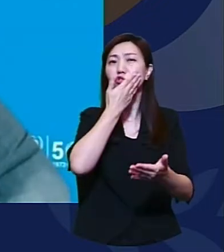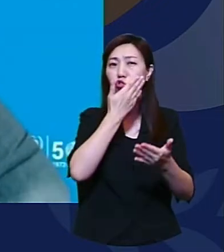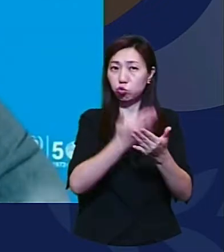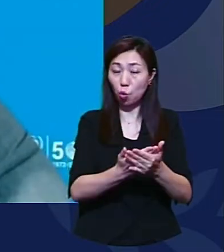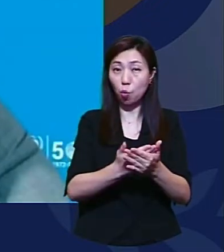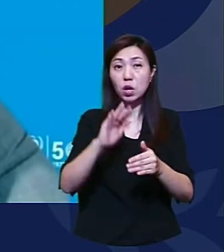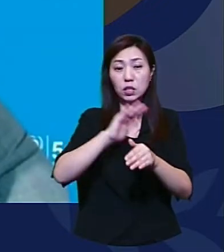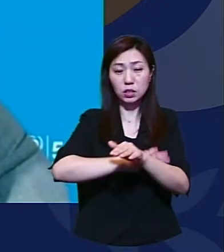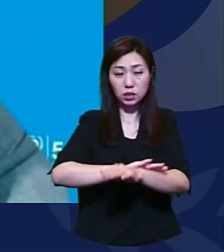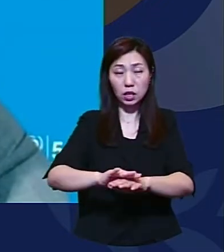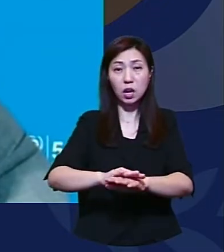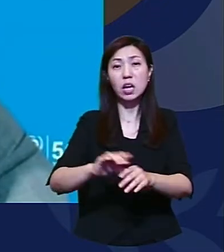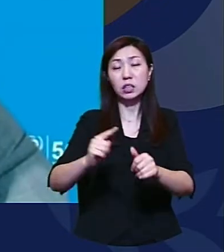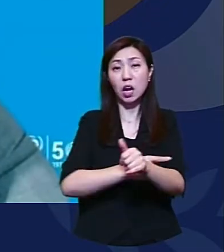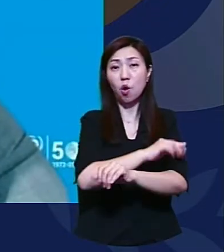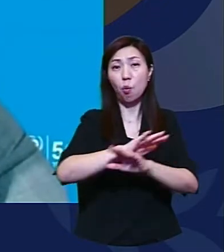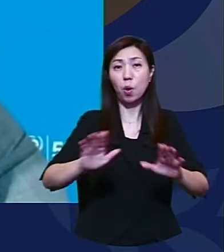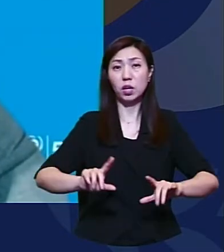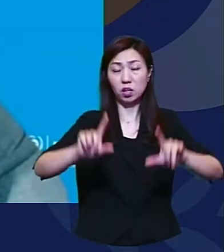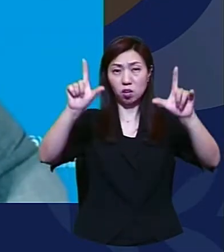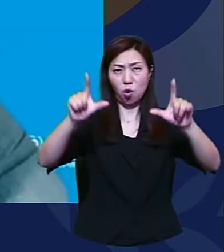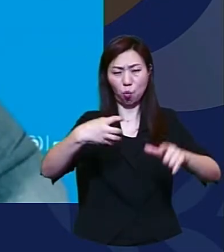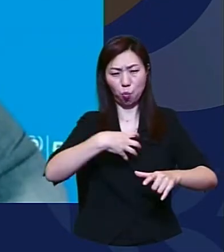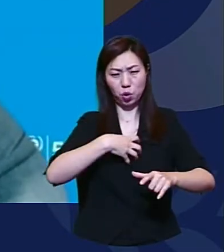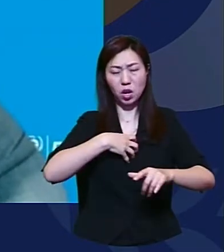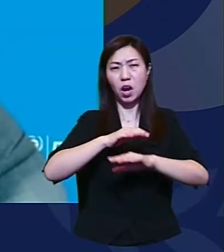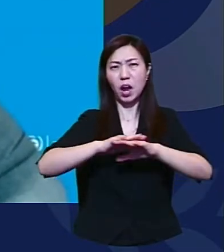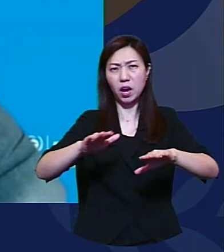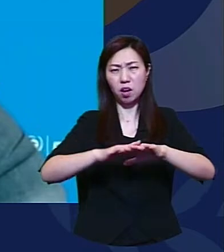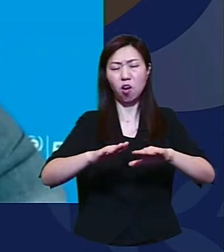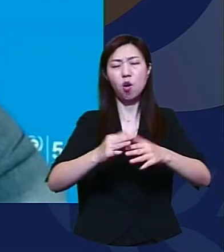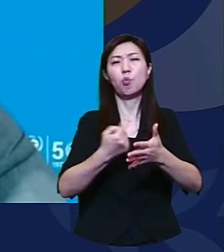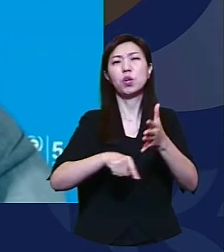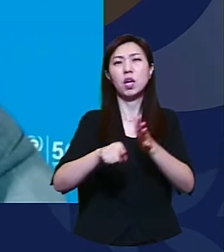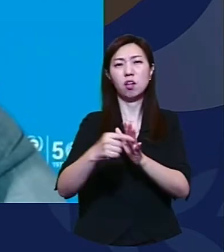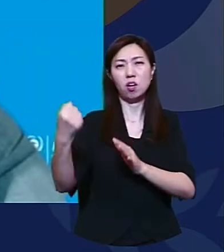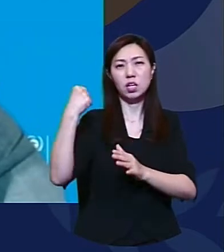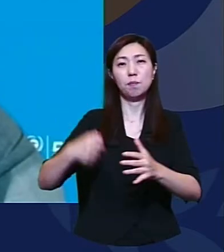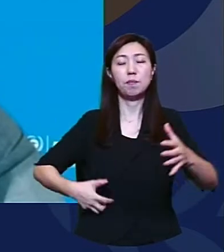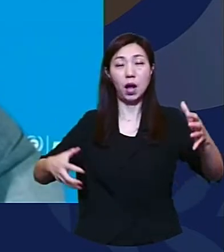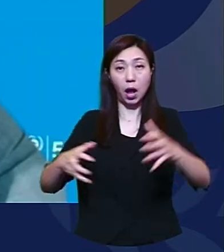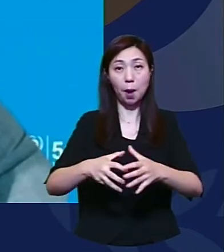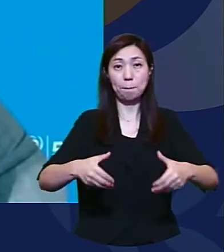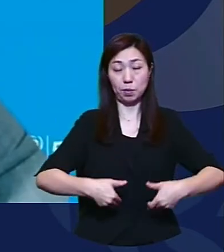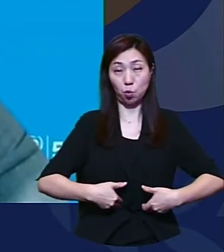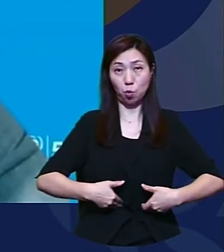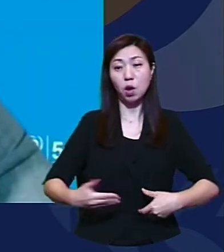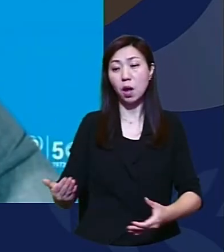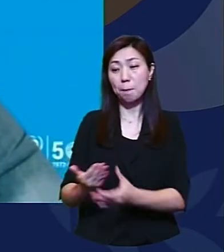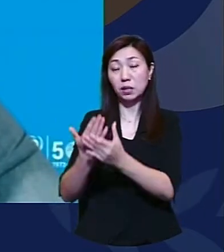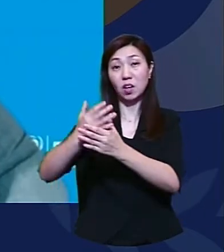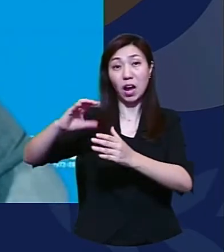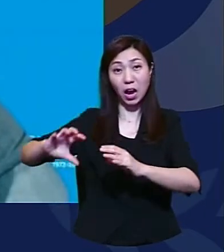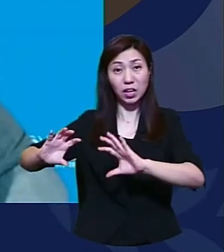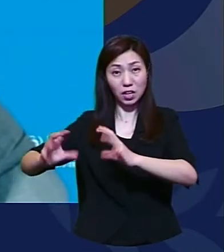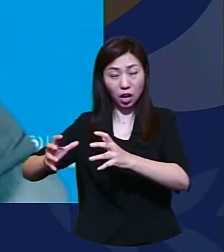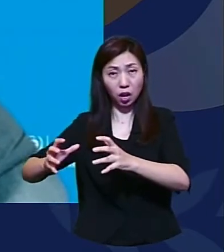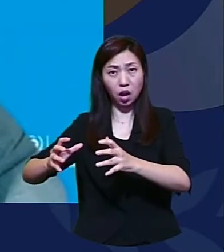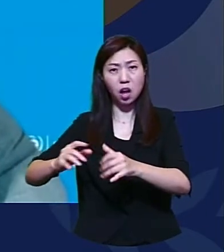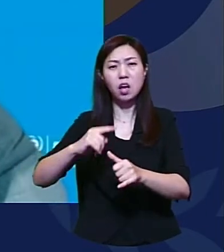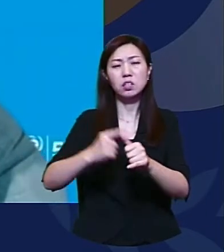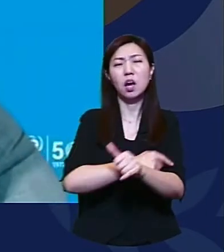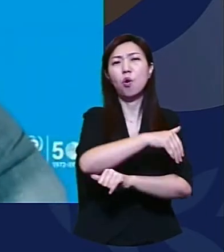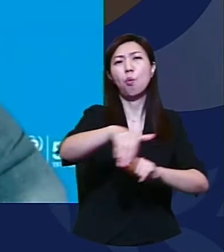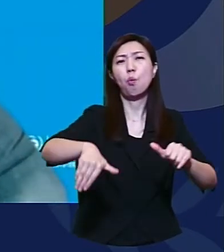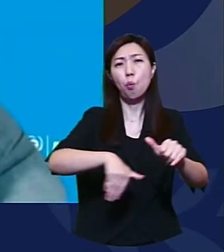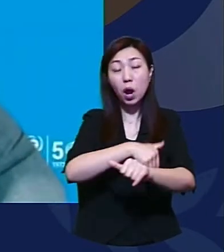have outlined some of the ways developing countries can recover from the pandemic without worsening the